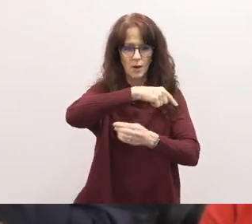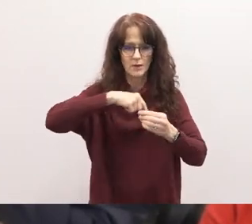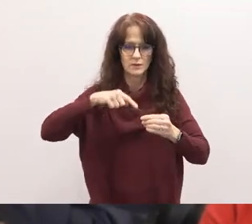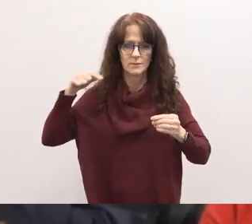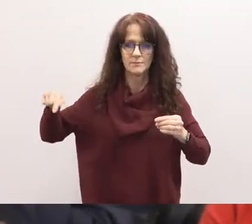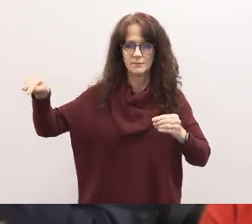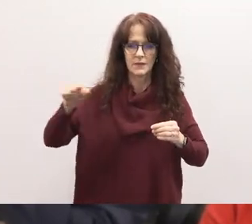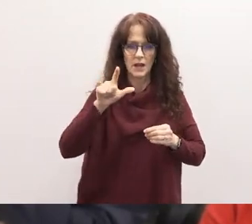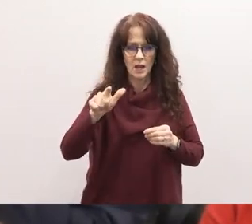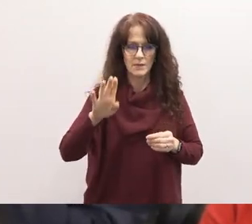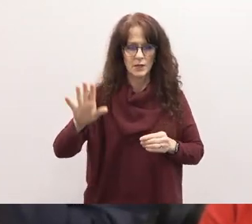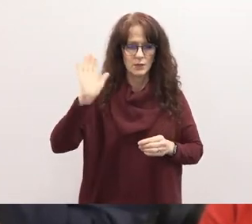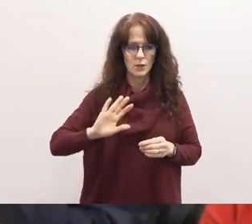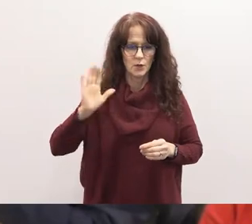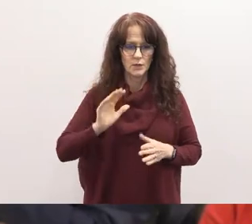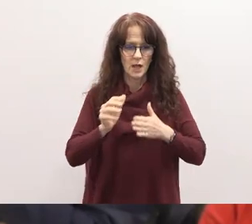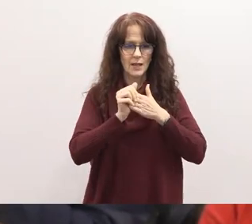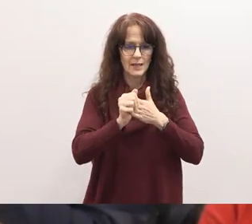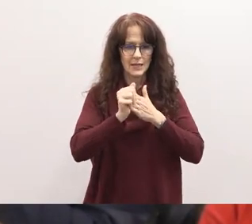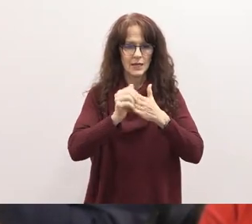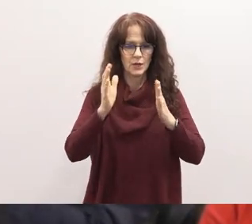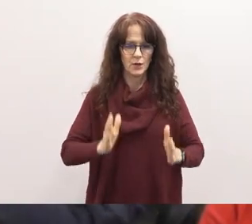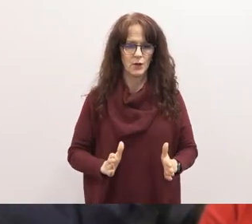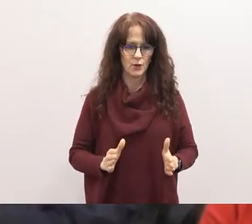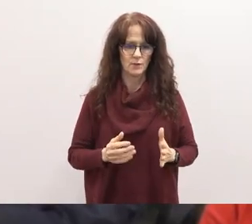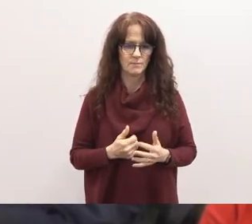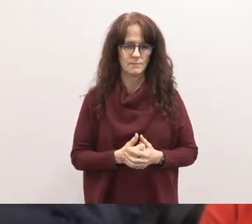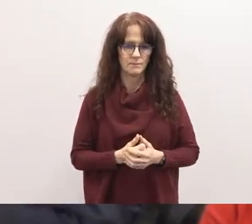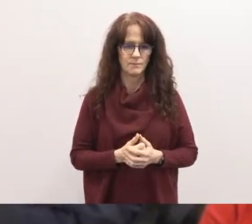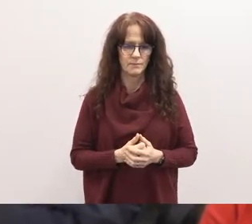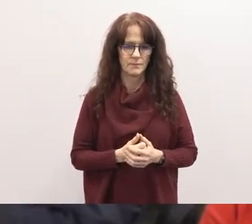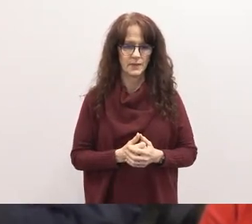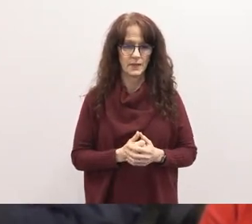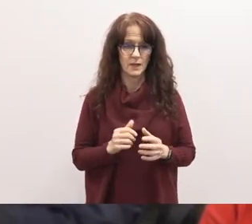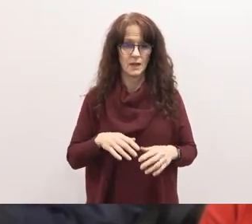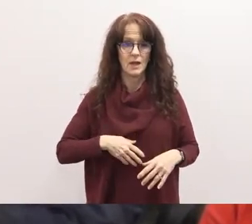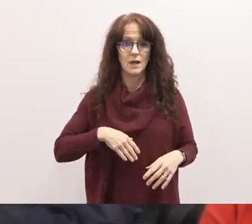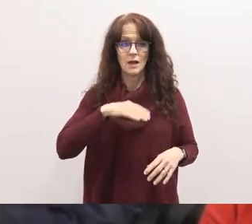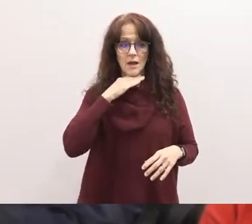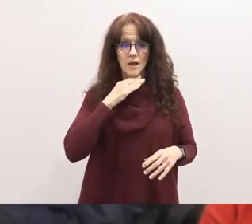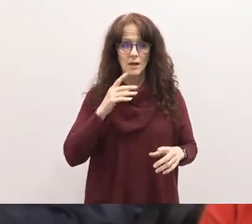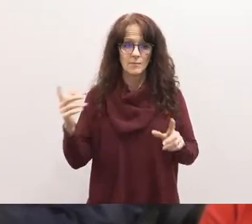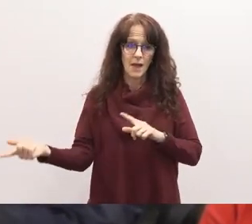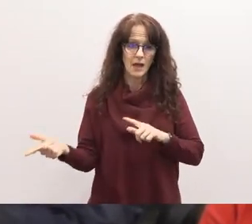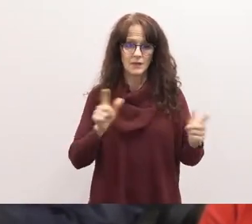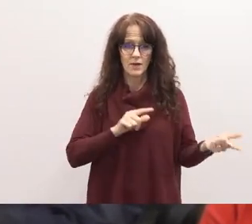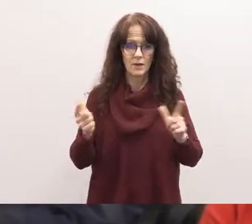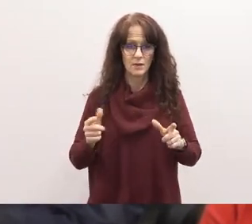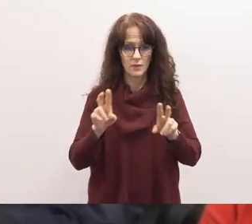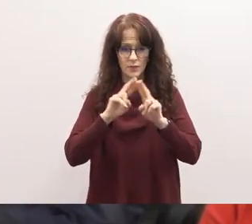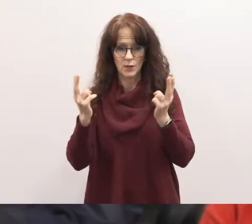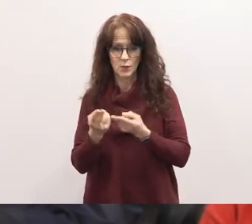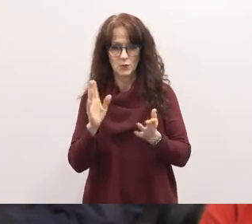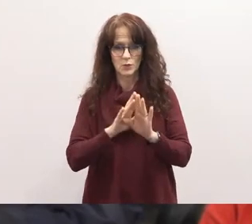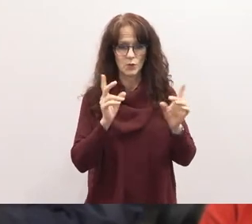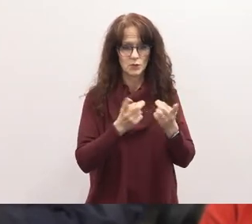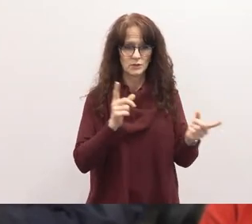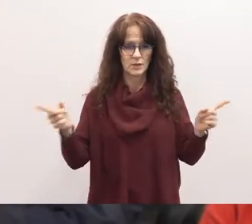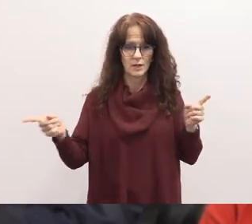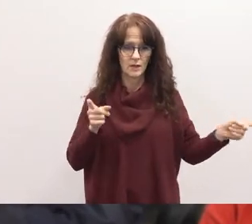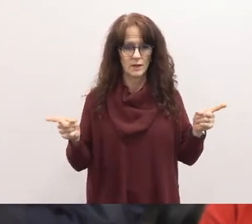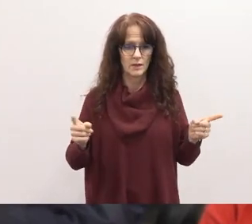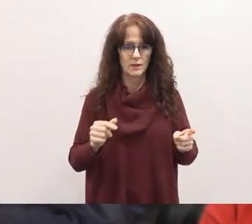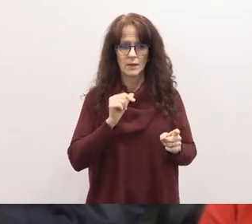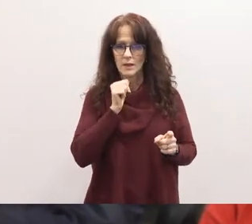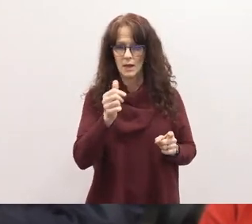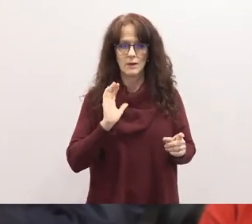doing. Long Beach used to be a leader. I quite frankly have had enough of this back and forth with the union and the school district. This is not